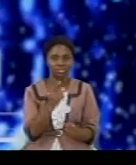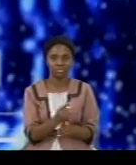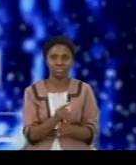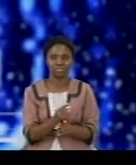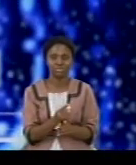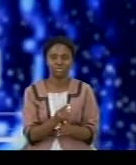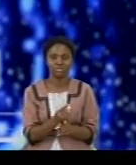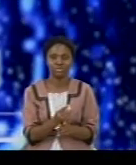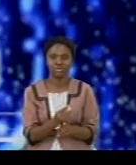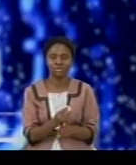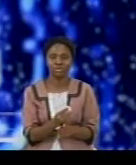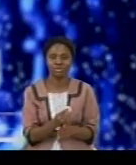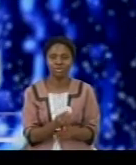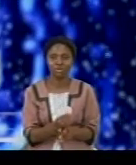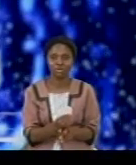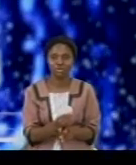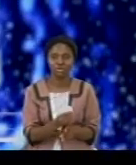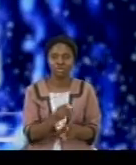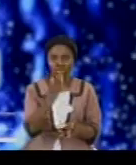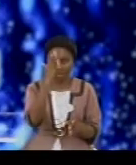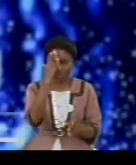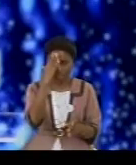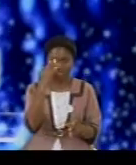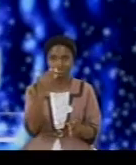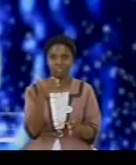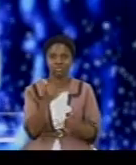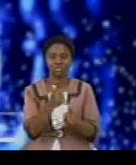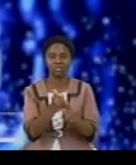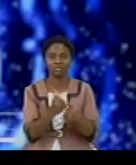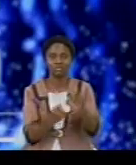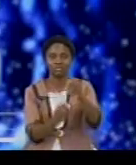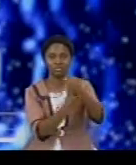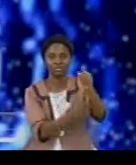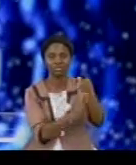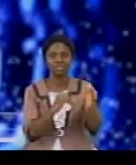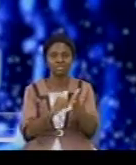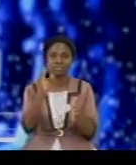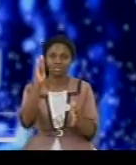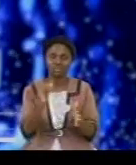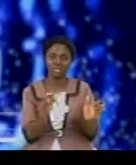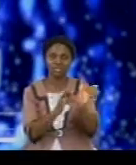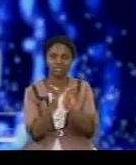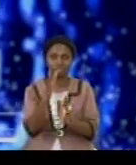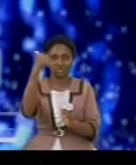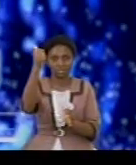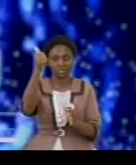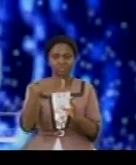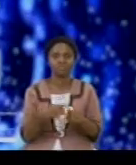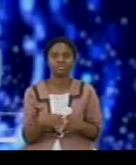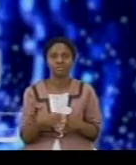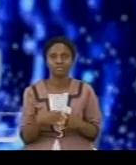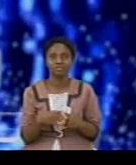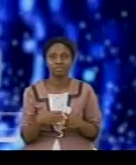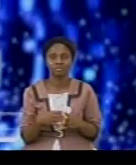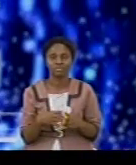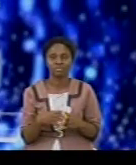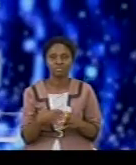foundation. It is by the Lord Jesus Christ himself. The record in Colossians chapter 1, verse